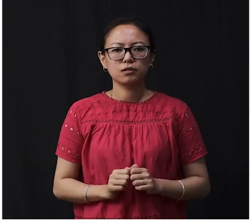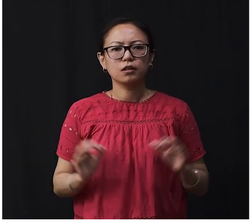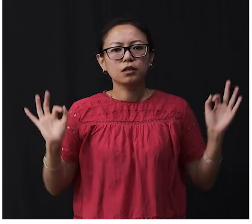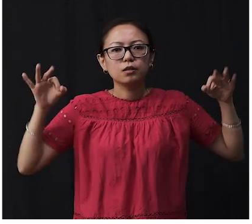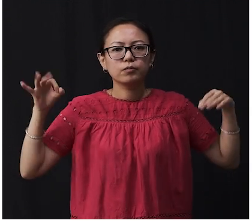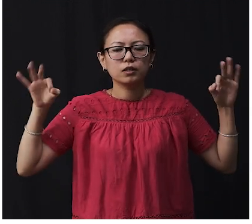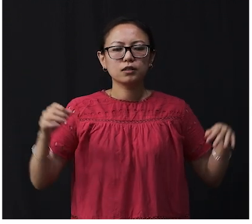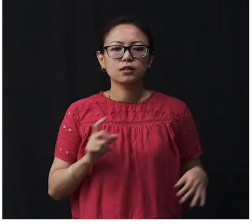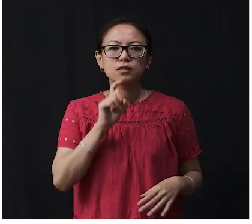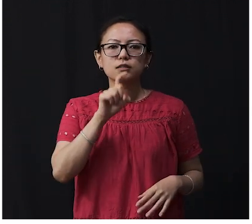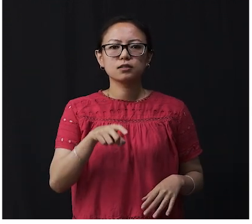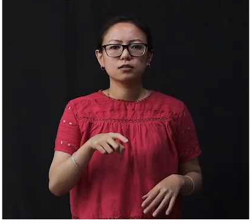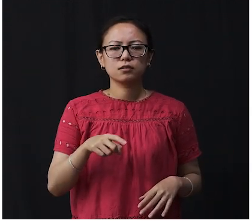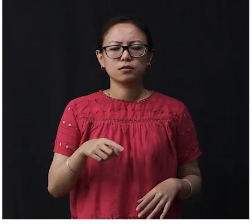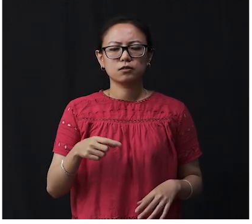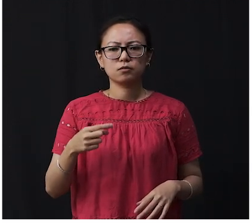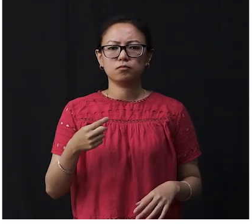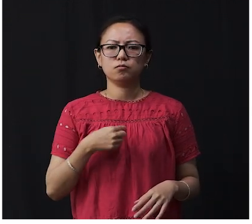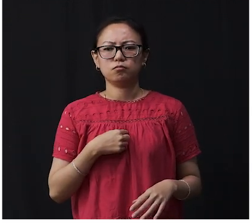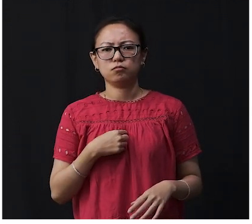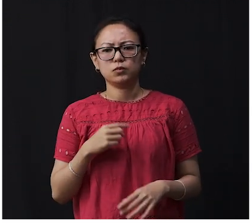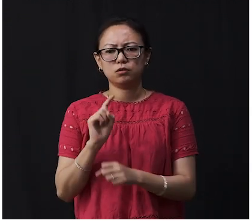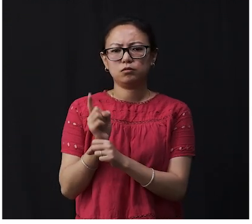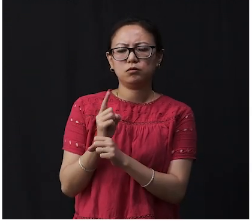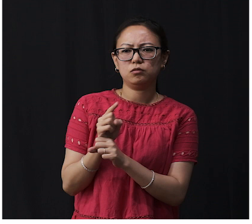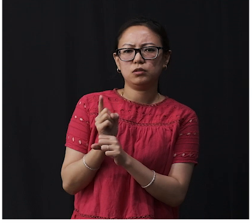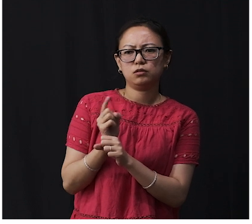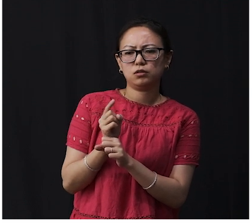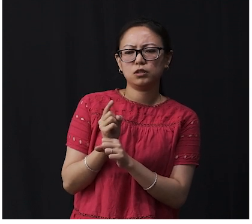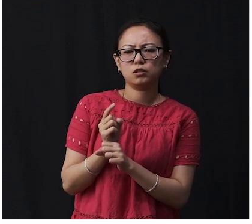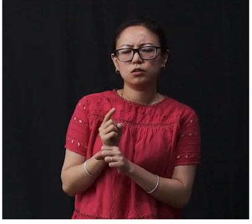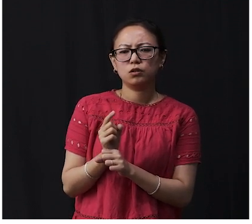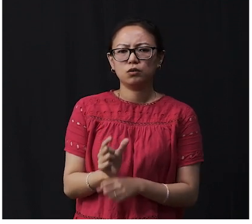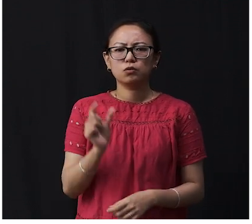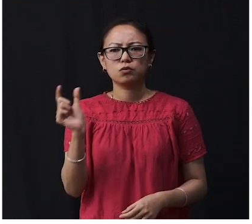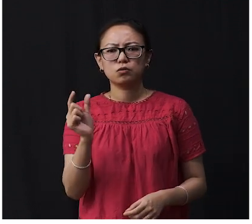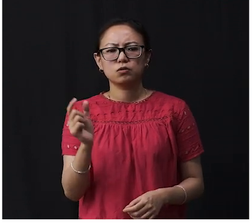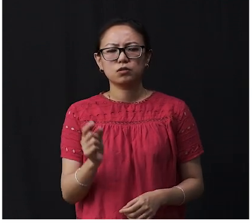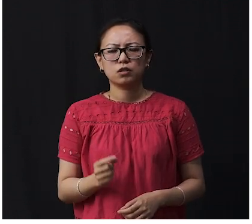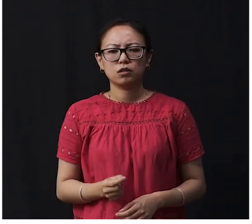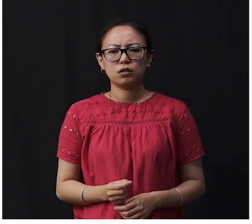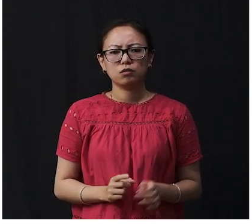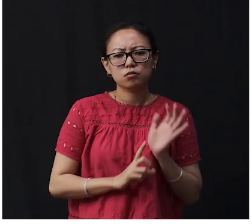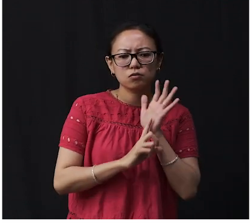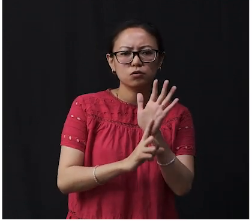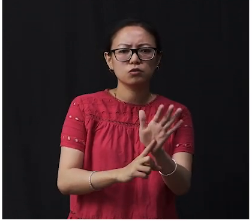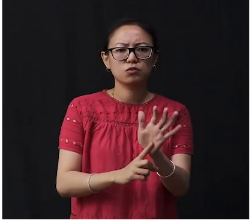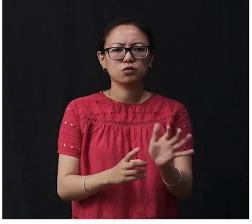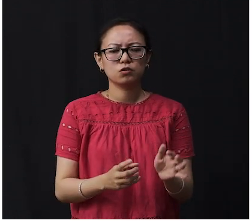out my long tail feathers to display its bright colors. See, here is a picture of a